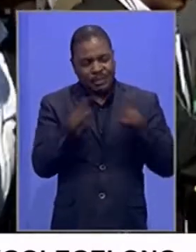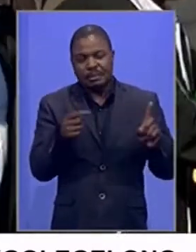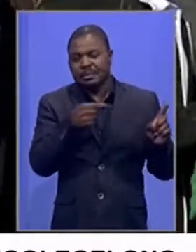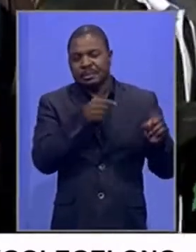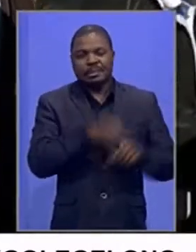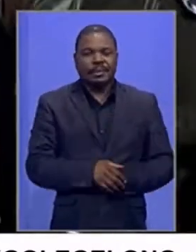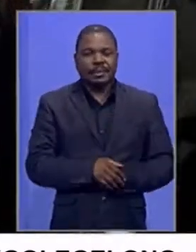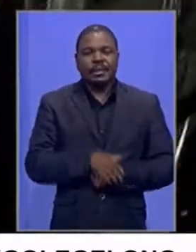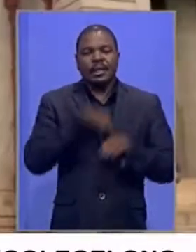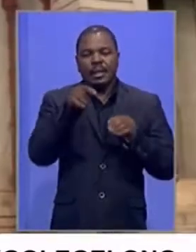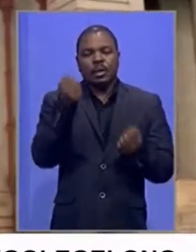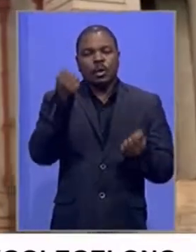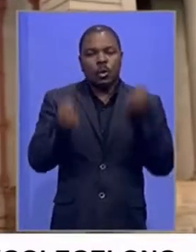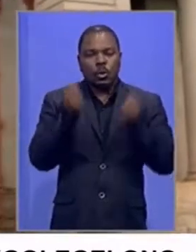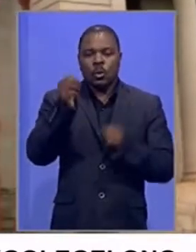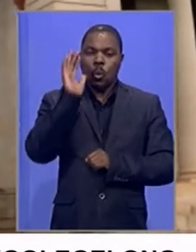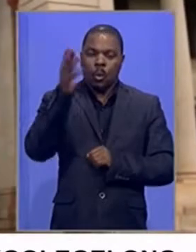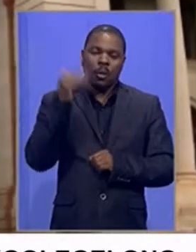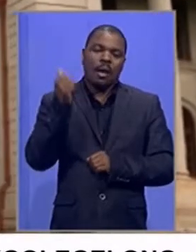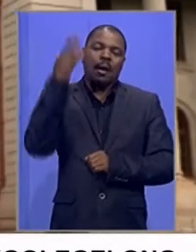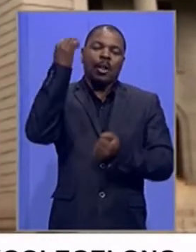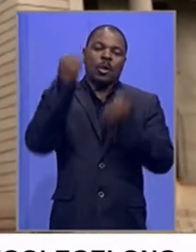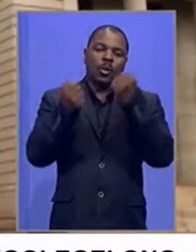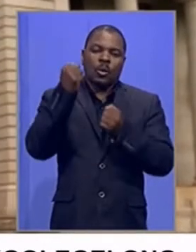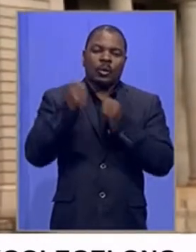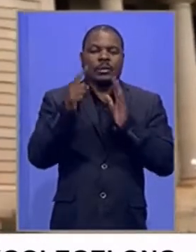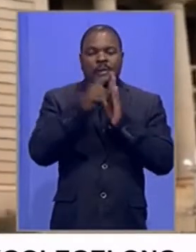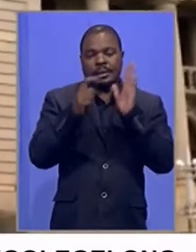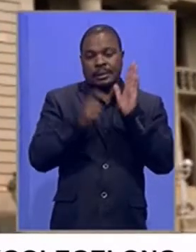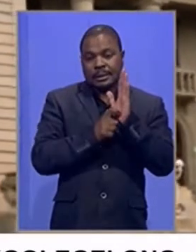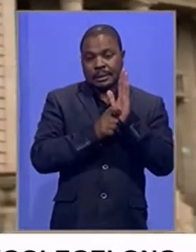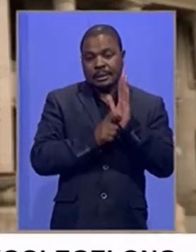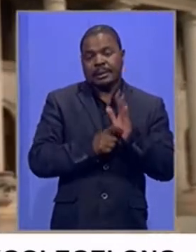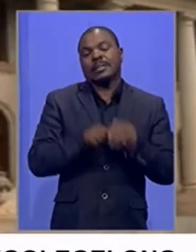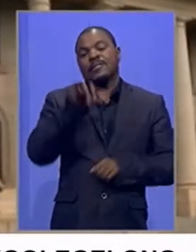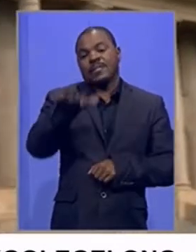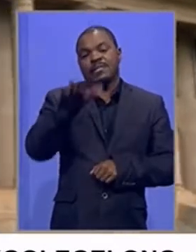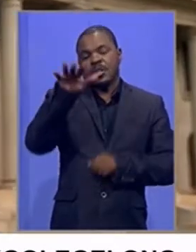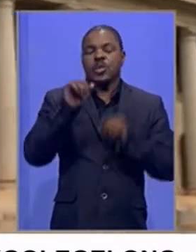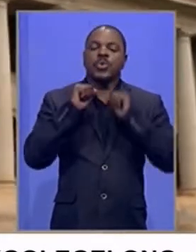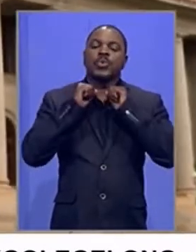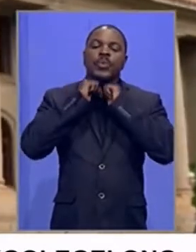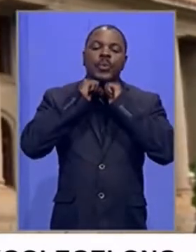Merero ono o tla rediwa kwa kgotlatshekelo ya boikuelo Phatwe a le malatsi a le 15.